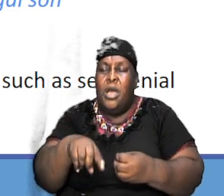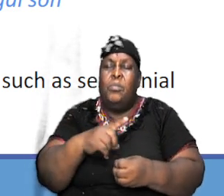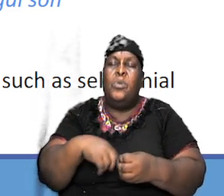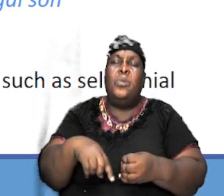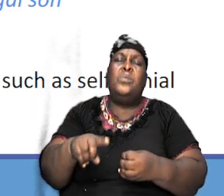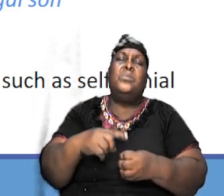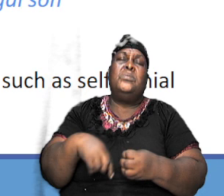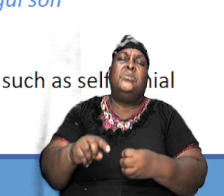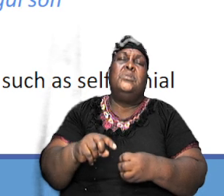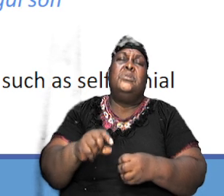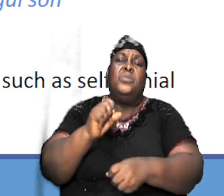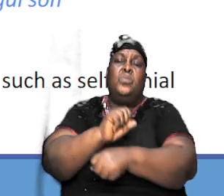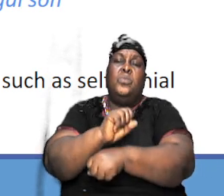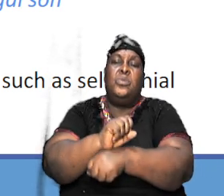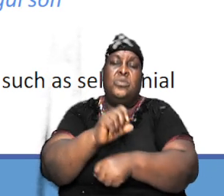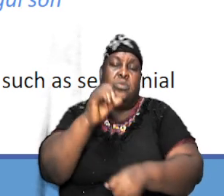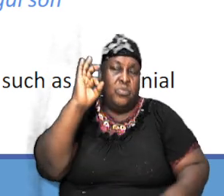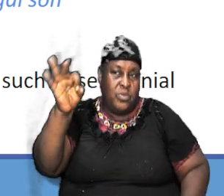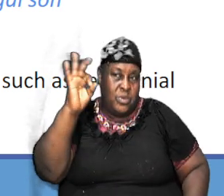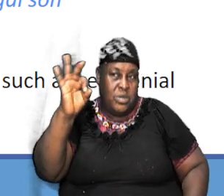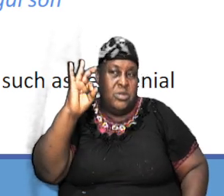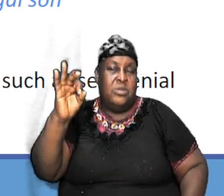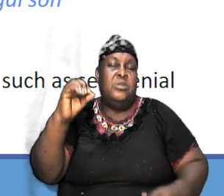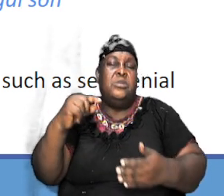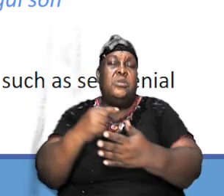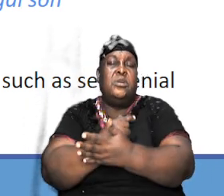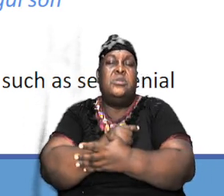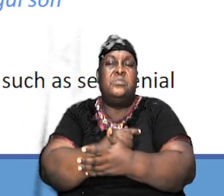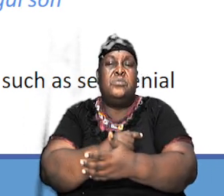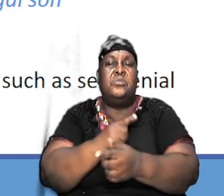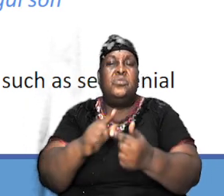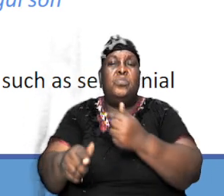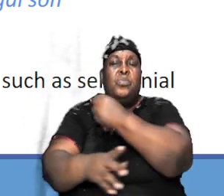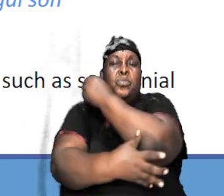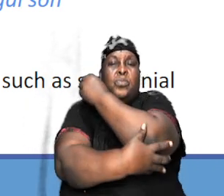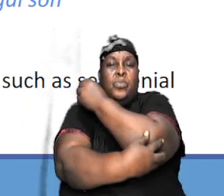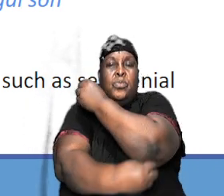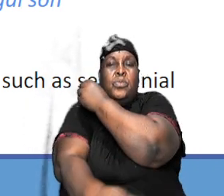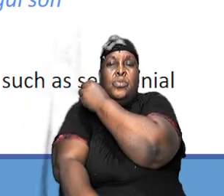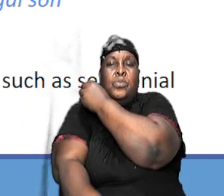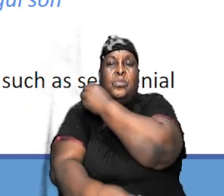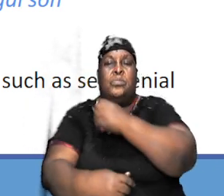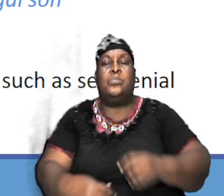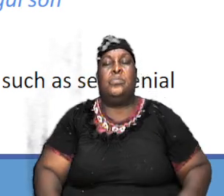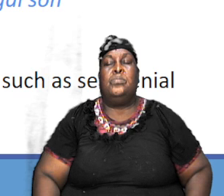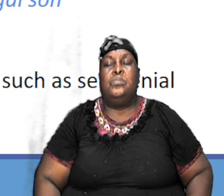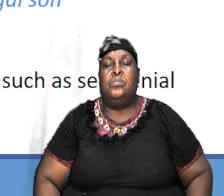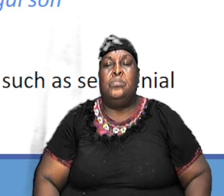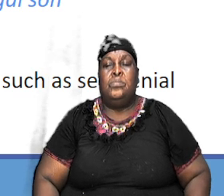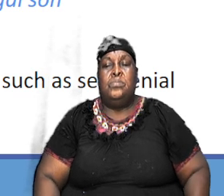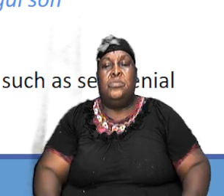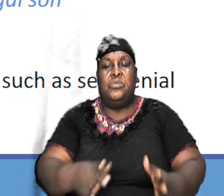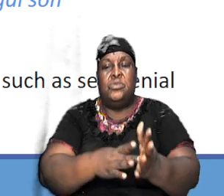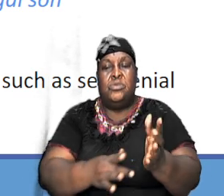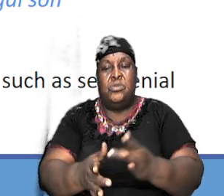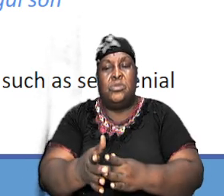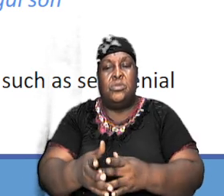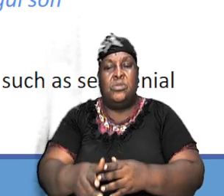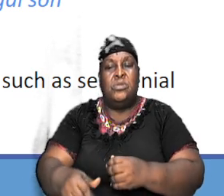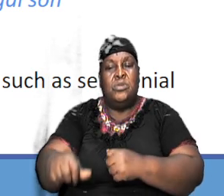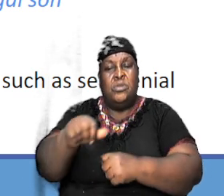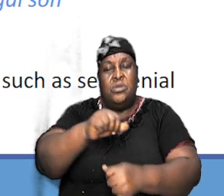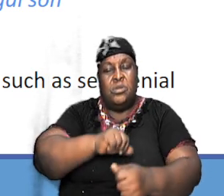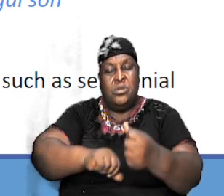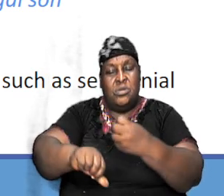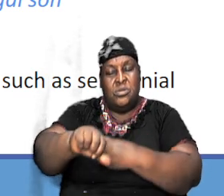preach the gospel to the poor. You can find that in Luke 4, verse 18. Jesus' association with